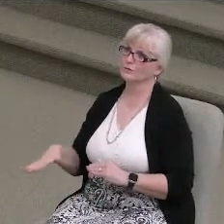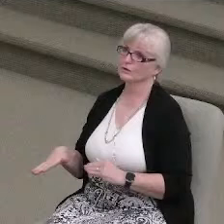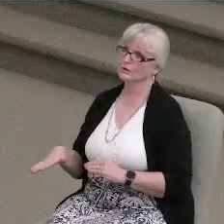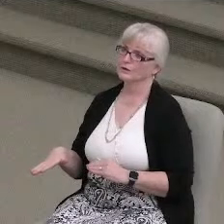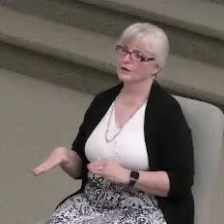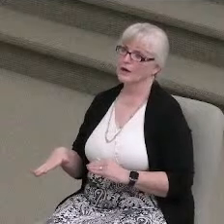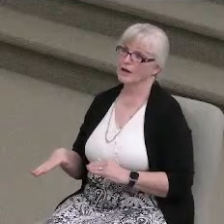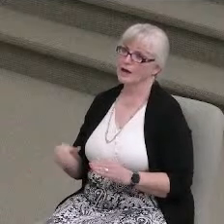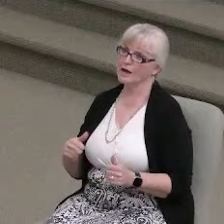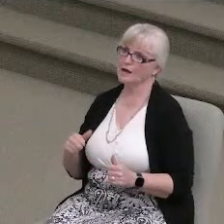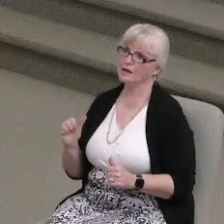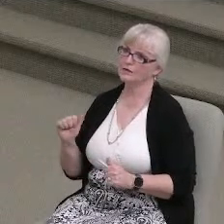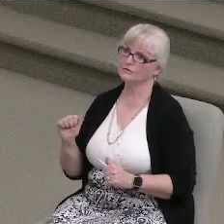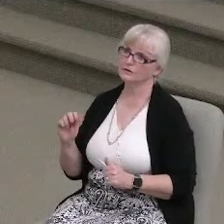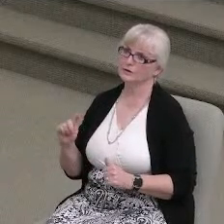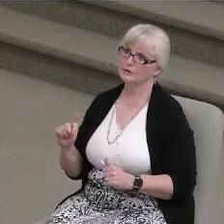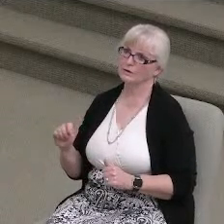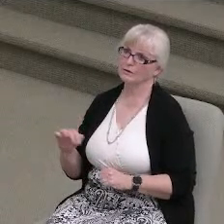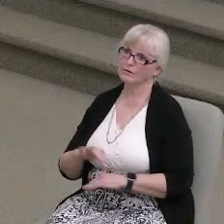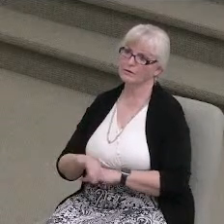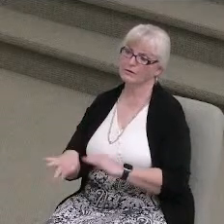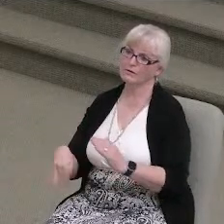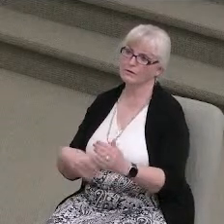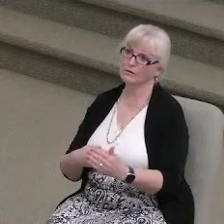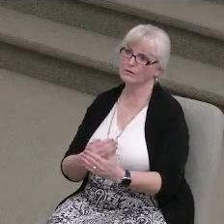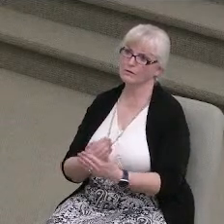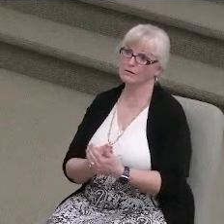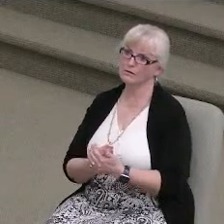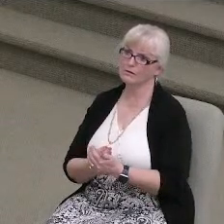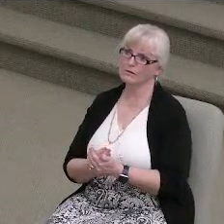ground at